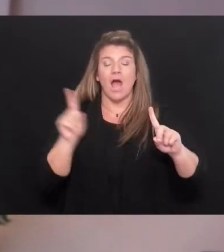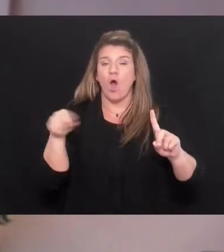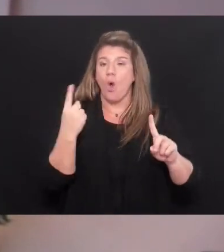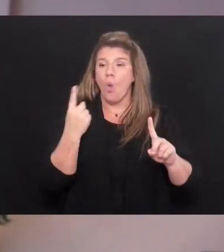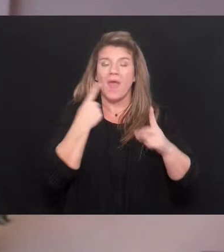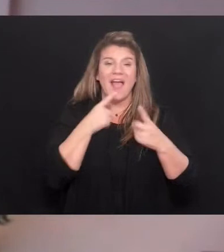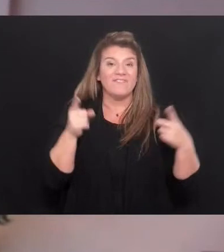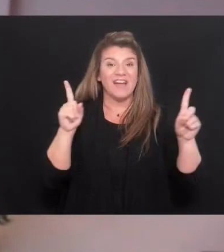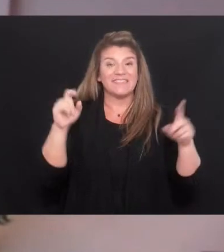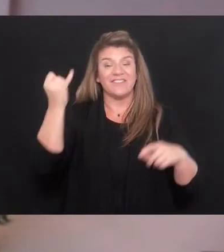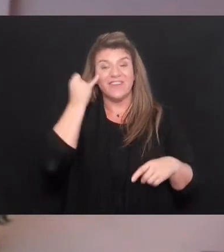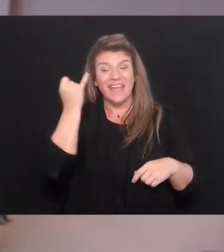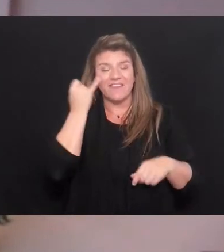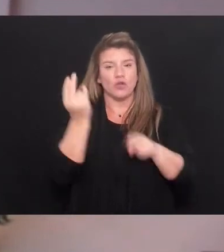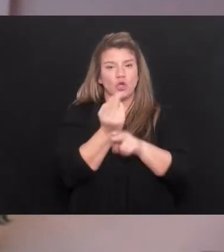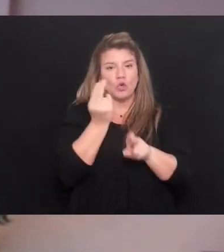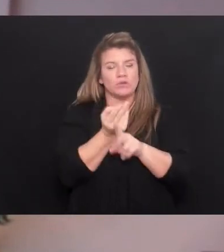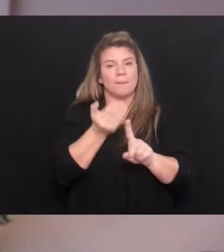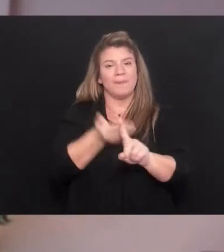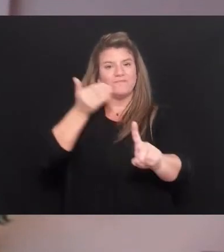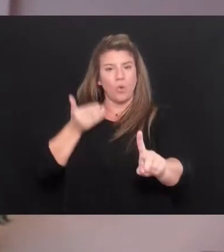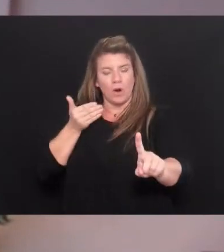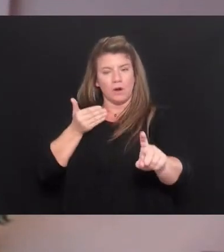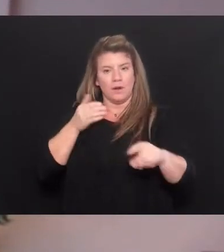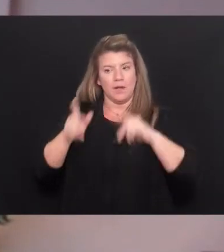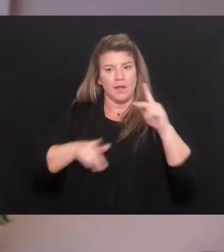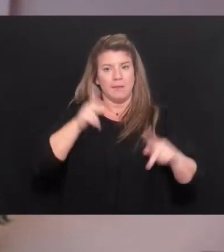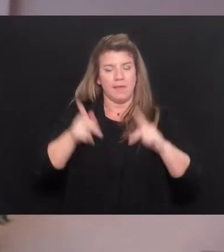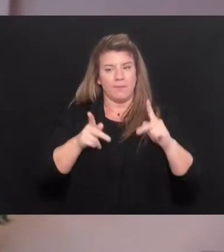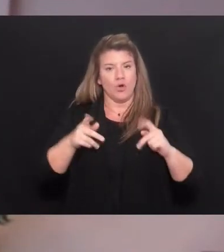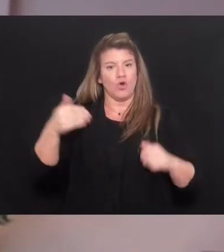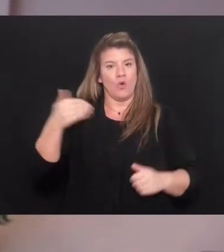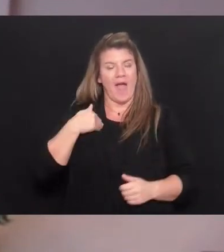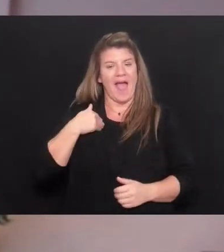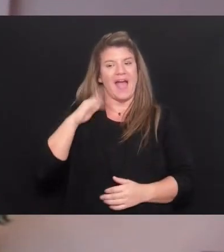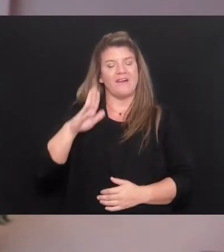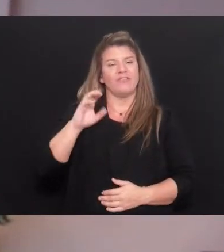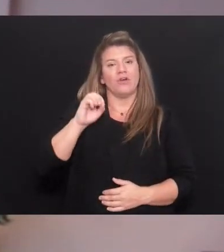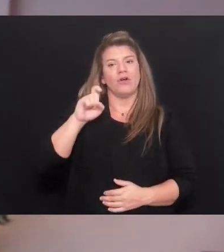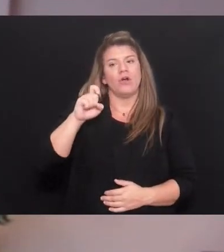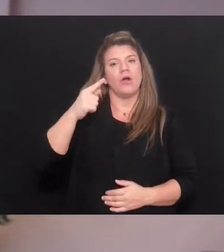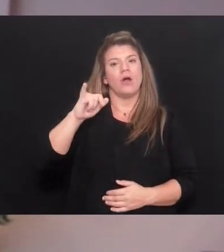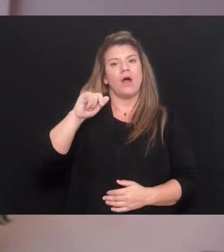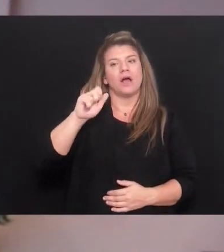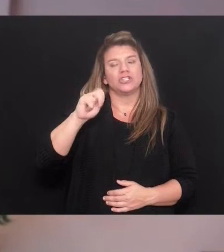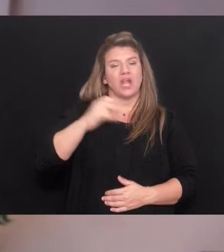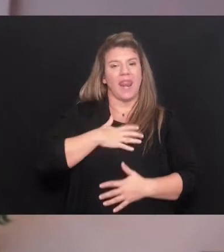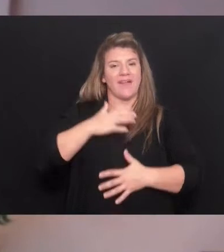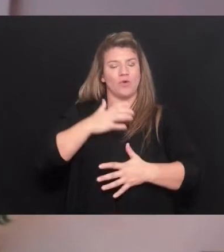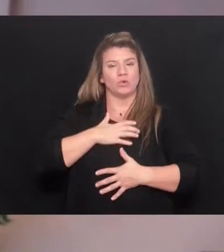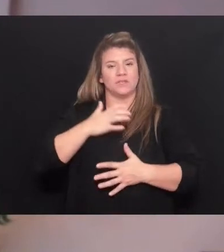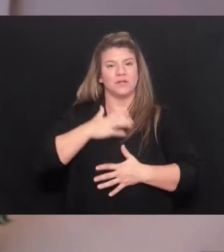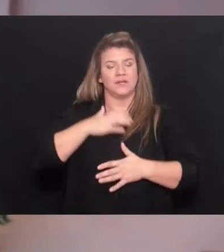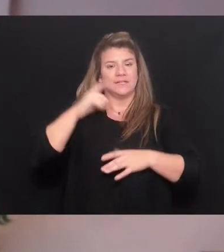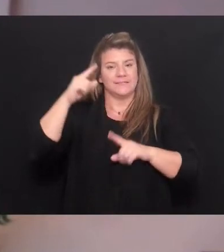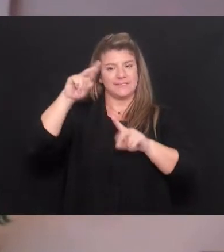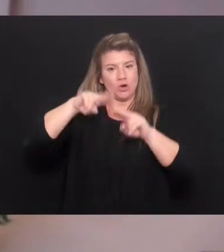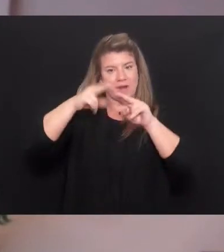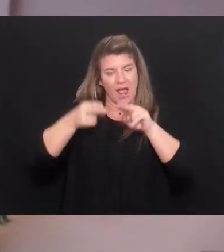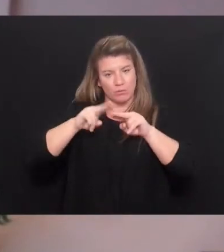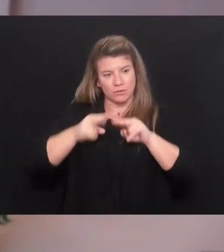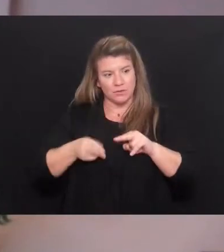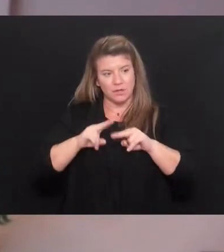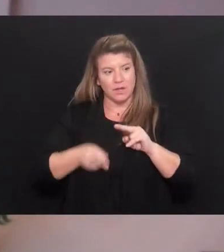effective if used before people have their oxygen levels go down substantially enough to be able